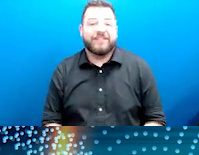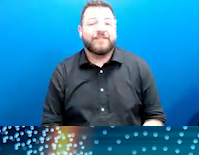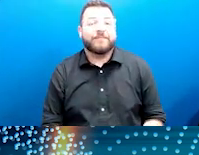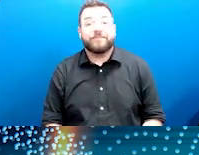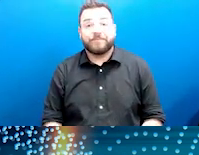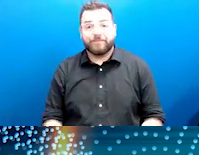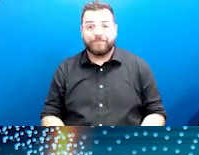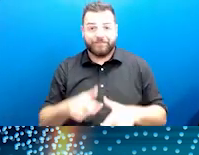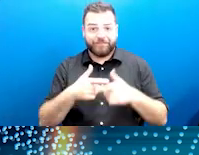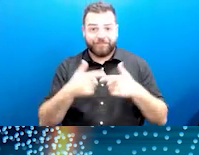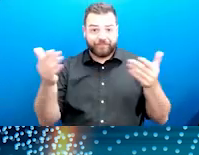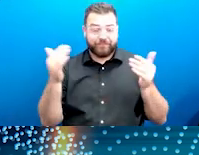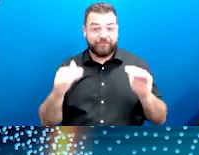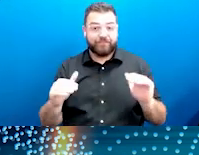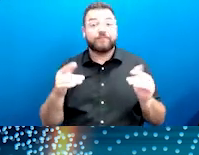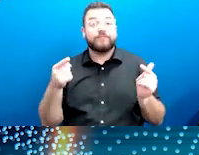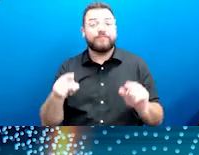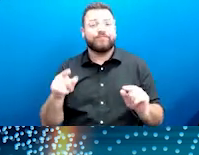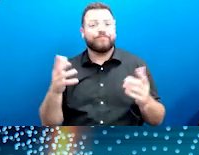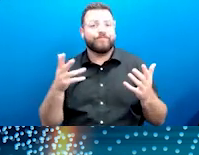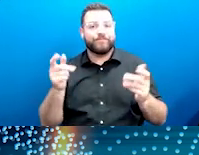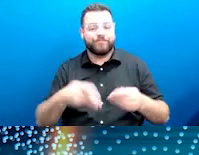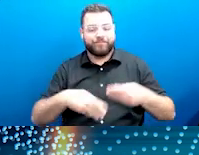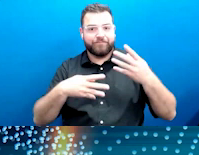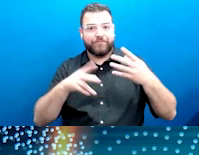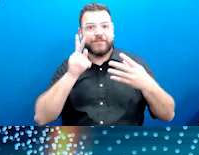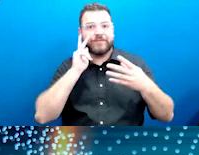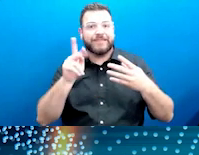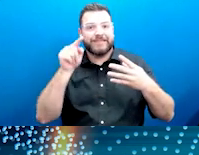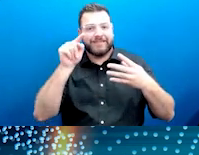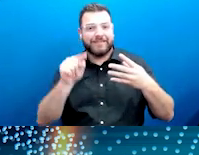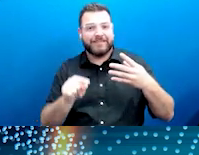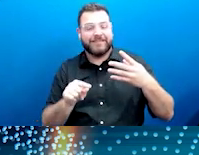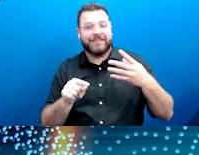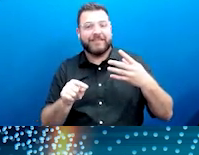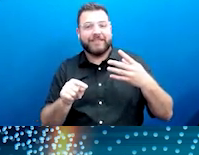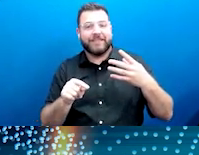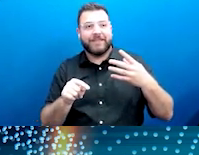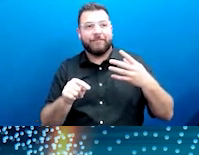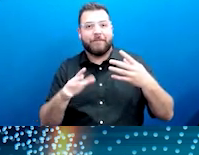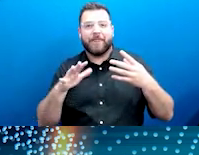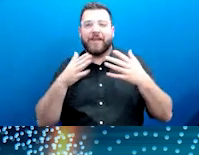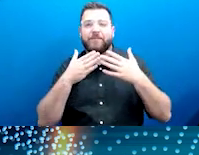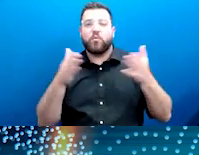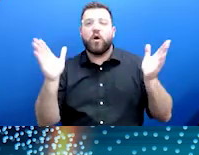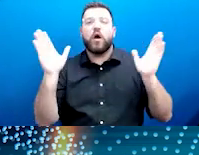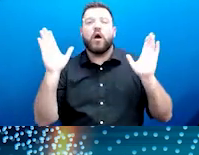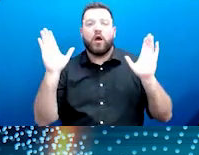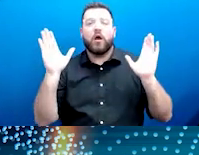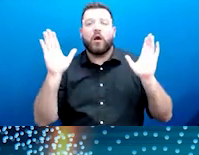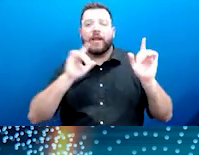then what will happen is we're going to get something that is kind of broad, kind of